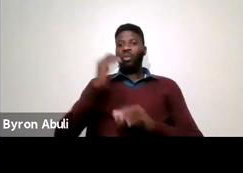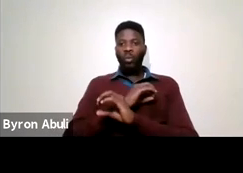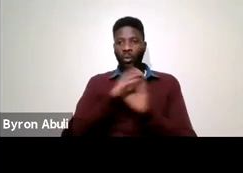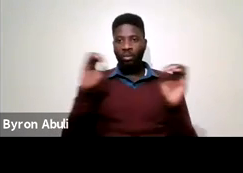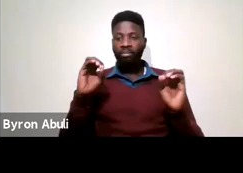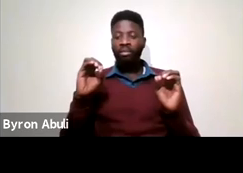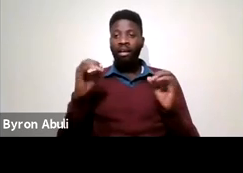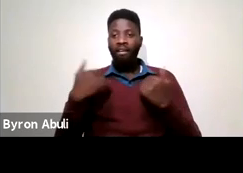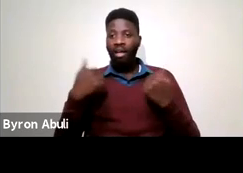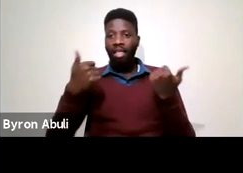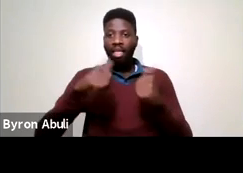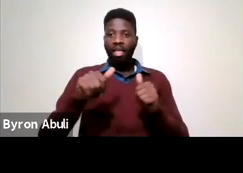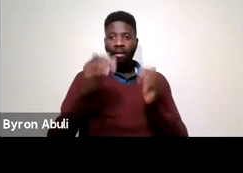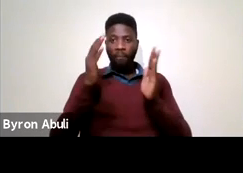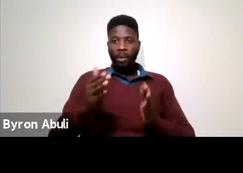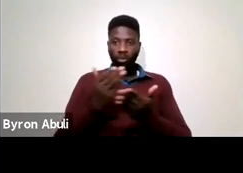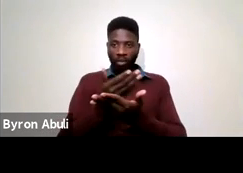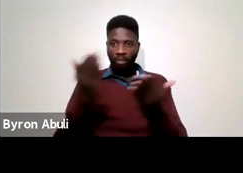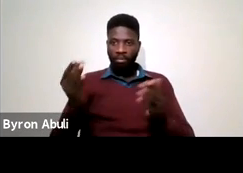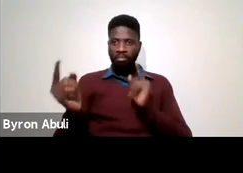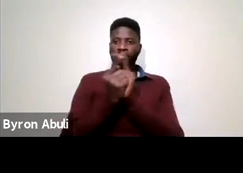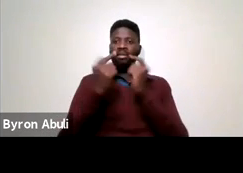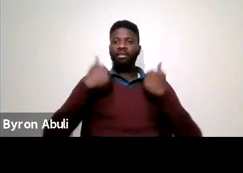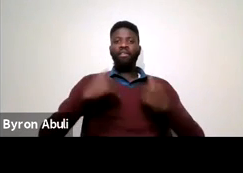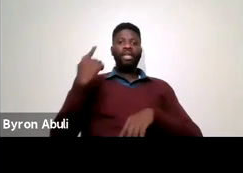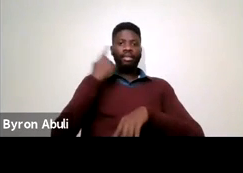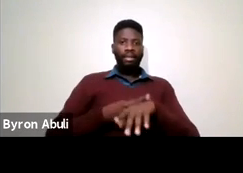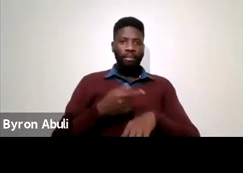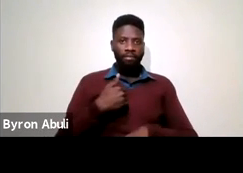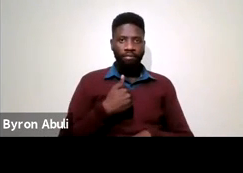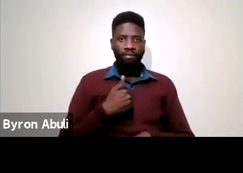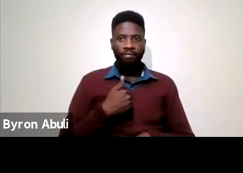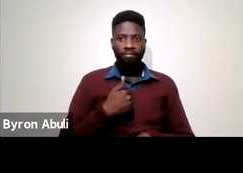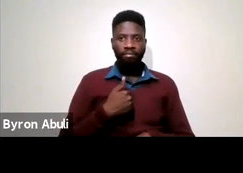have anybody who is meeting me for the first time?